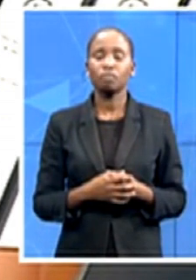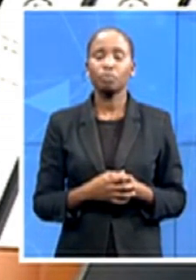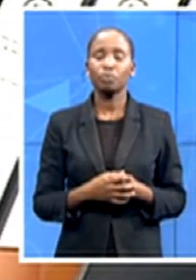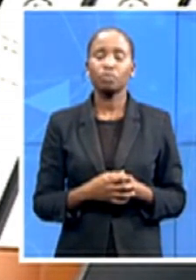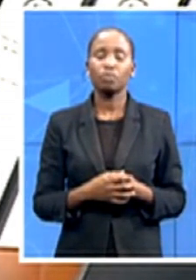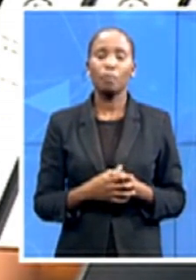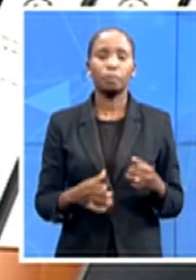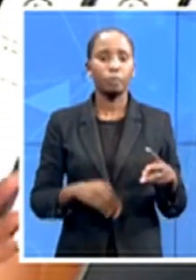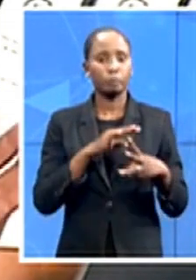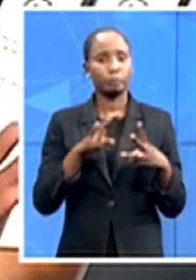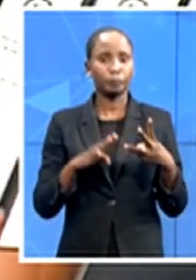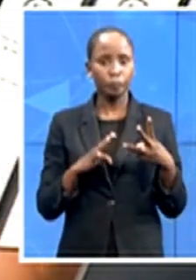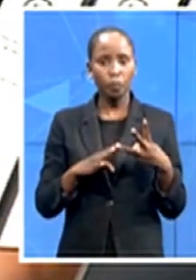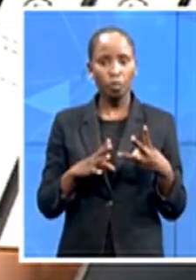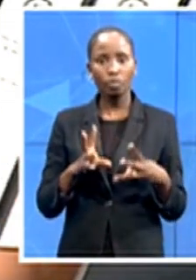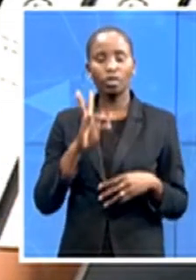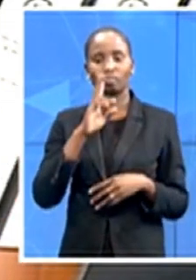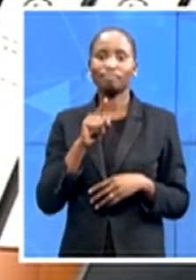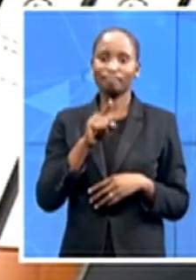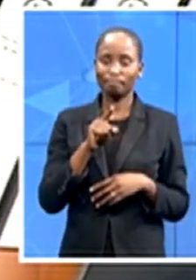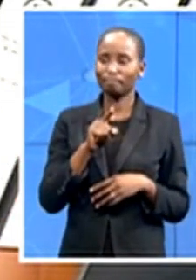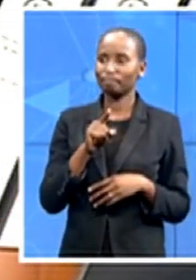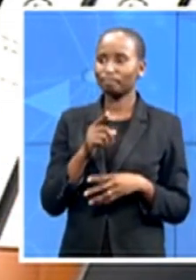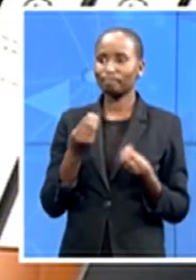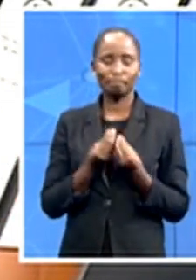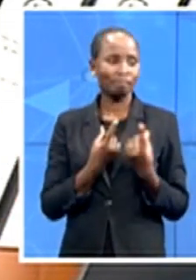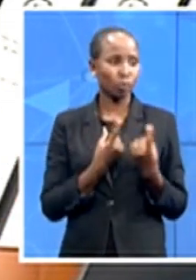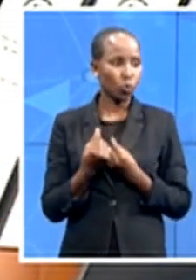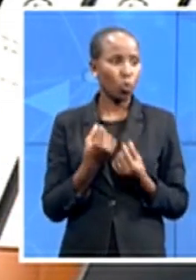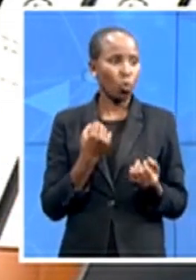misdeeds, just to go along and be part of it all.